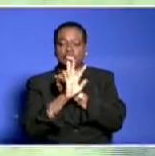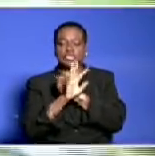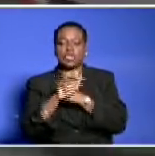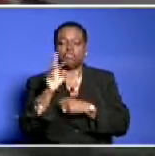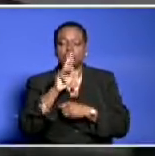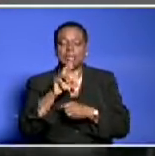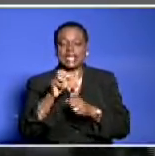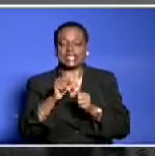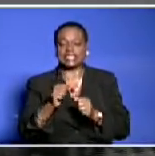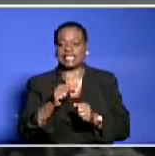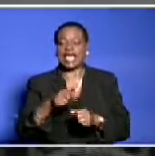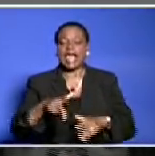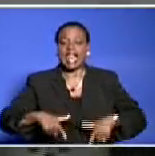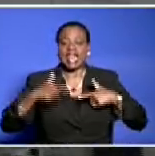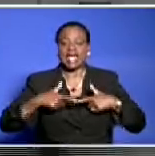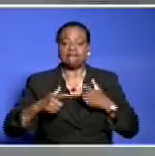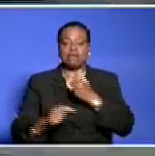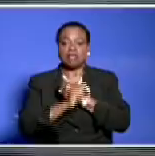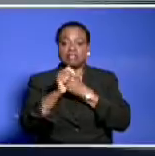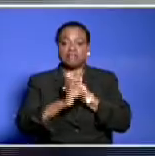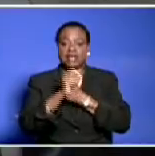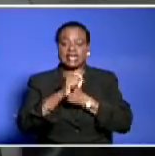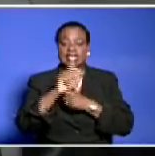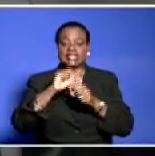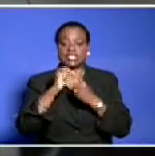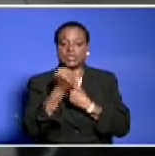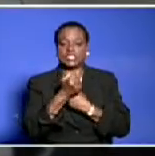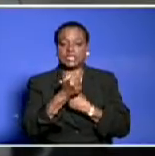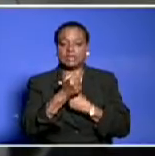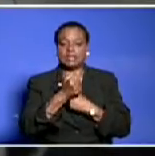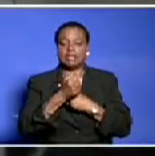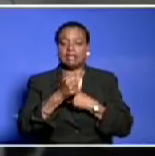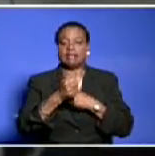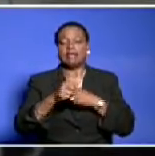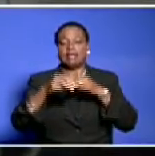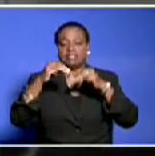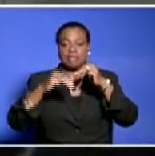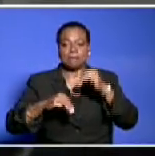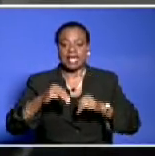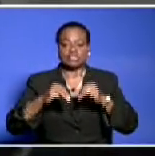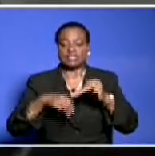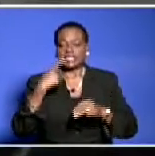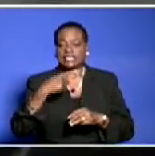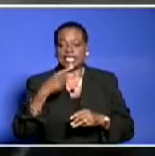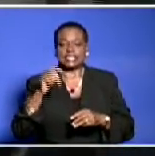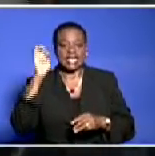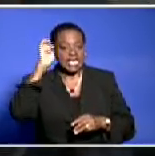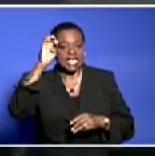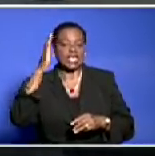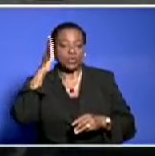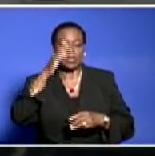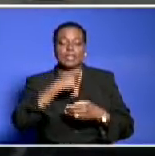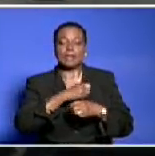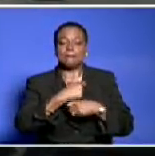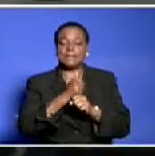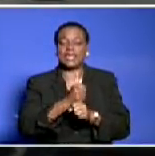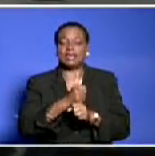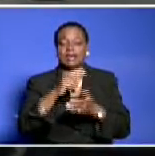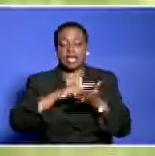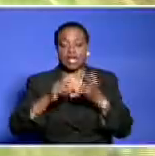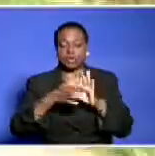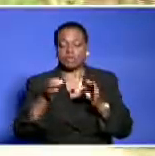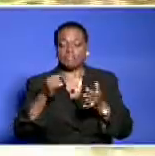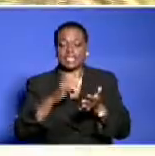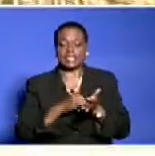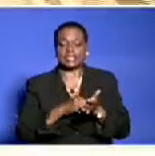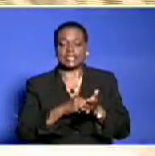situation life-threatening. Magistrate Turnquest DeVoe said she would make a note of it, but that it's a matter dependent on spacing. He